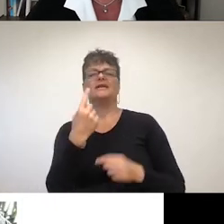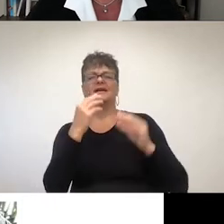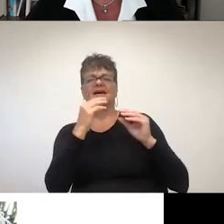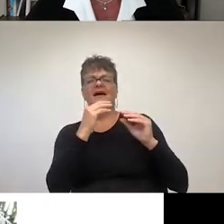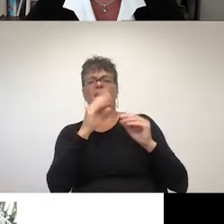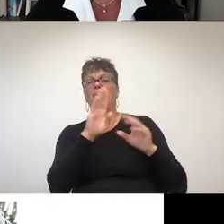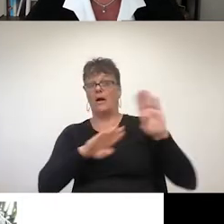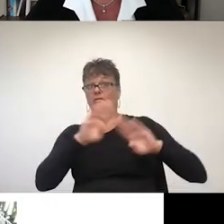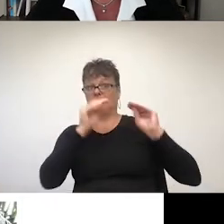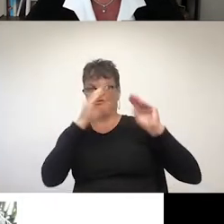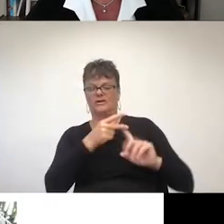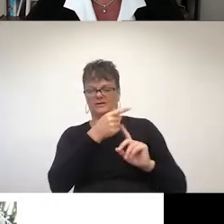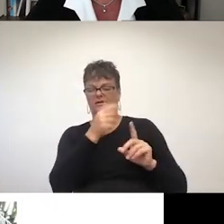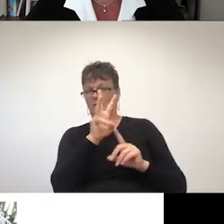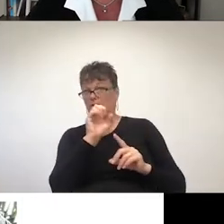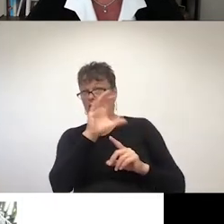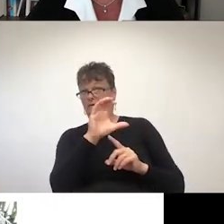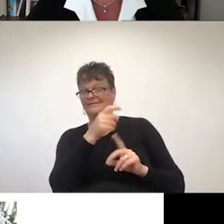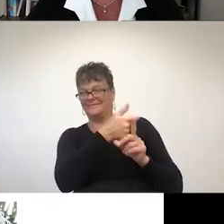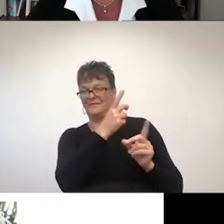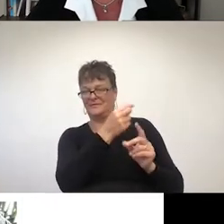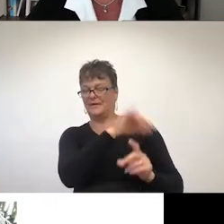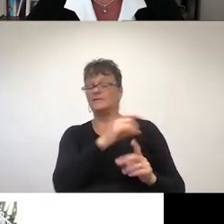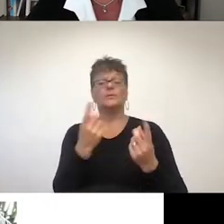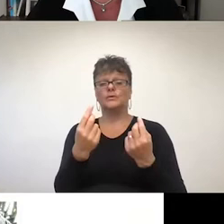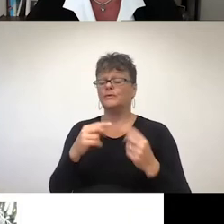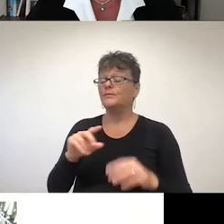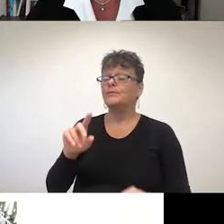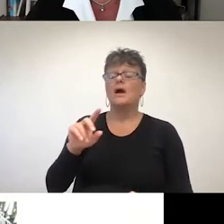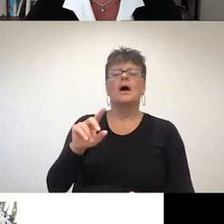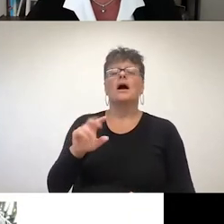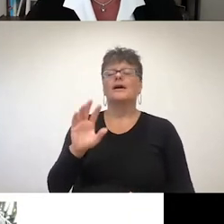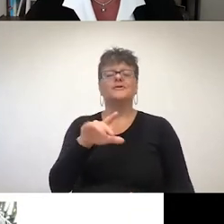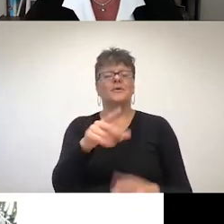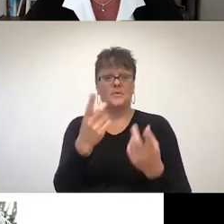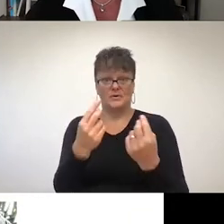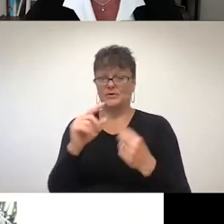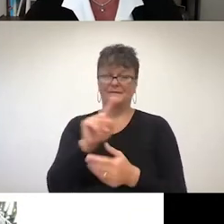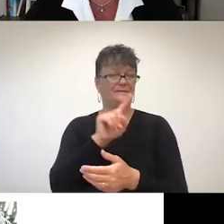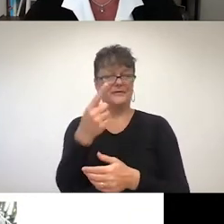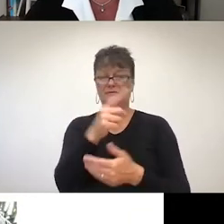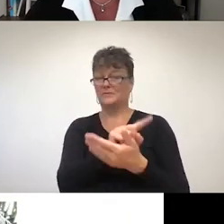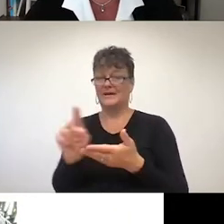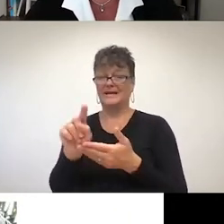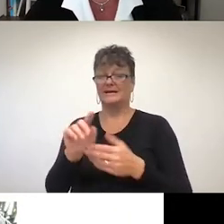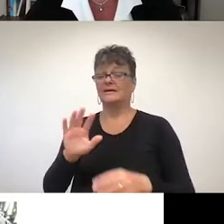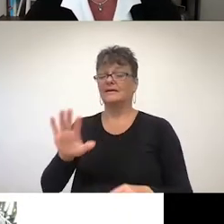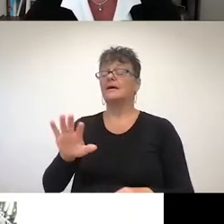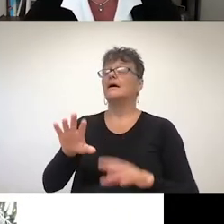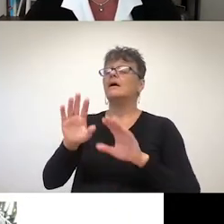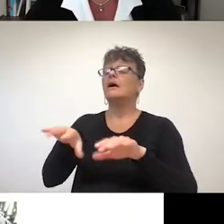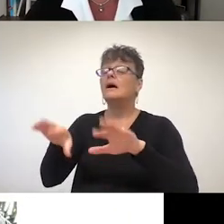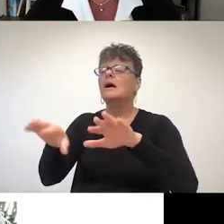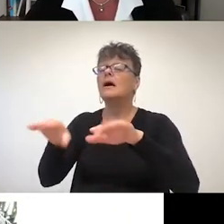the thing, what you do in week one is ask your students to go to their smartphone photo library. And it's not taking a new picture, it's